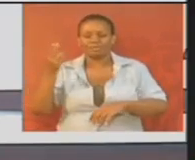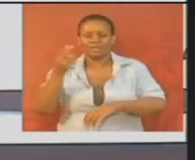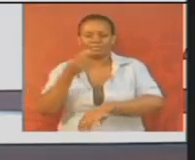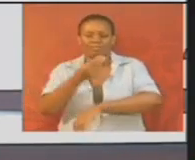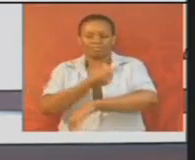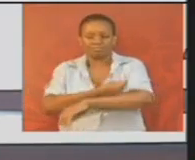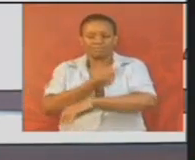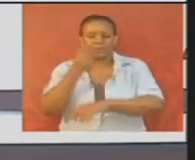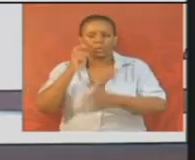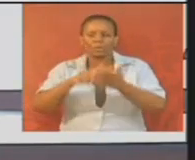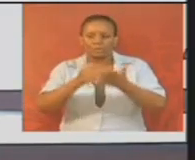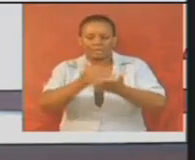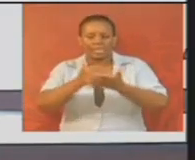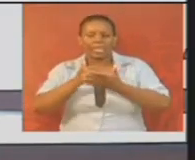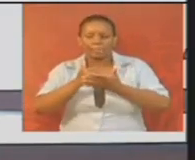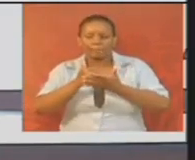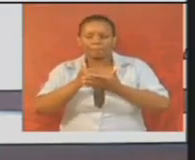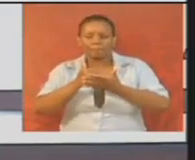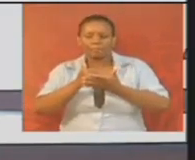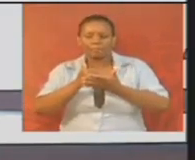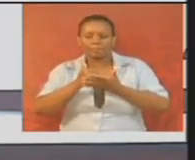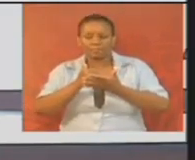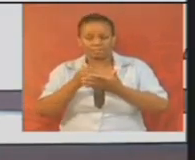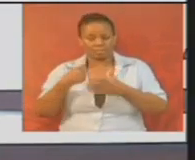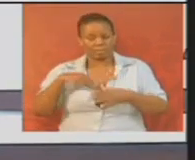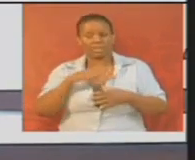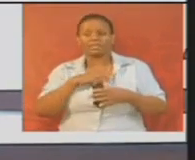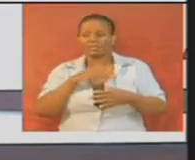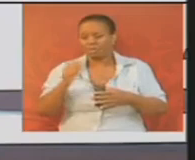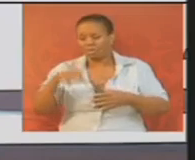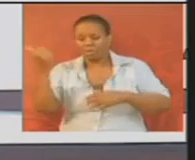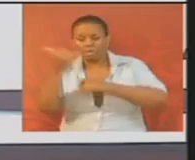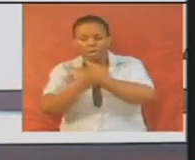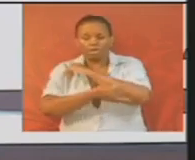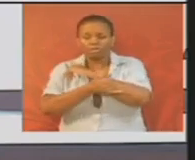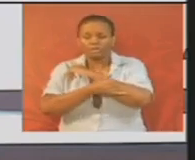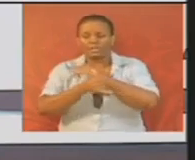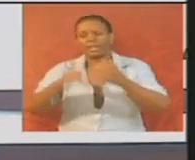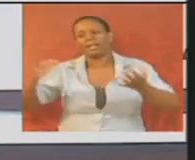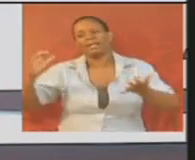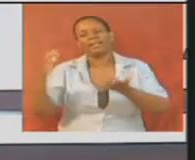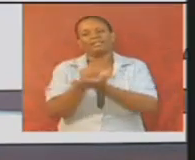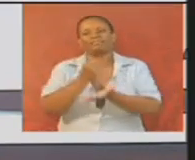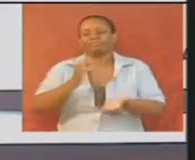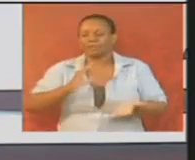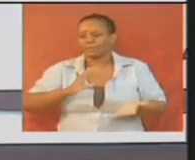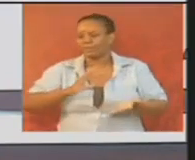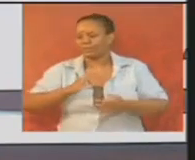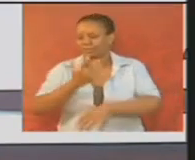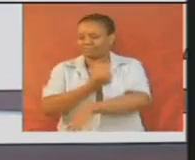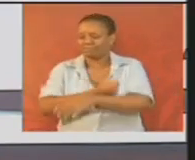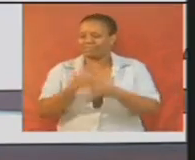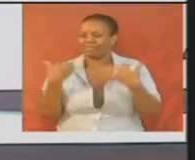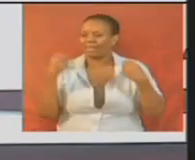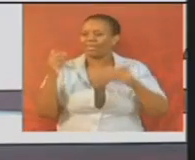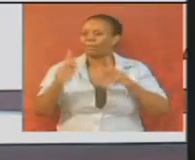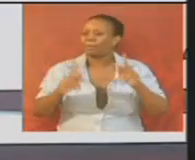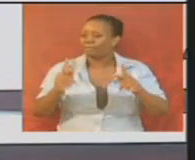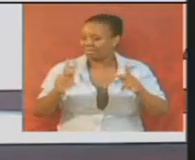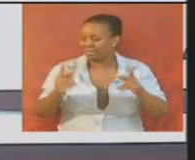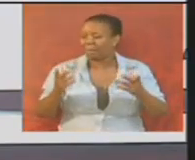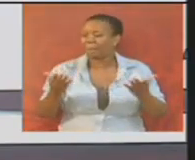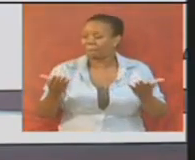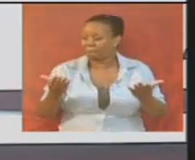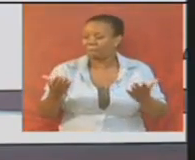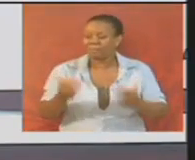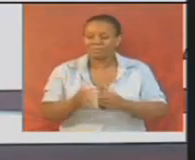in allowing us and other countries to receive optimal health for our population. Vaccination commenced in Trinidad